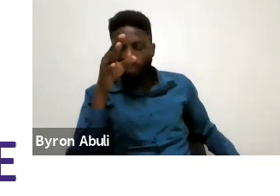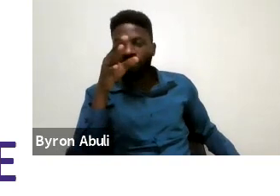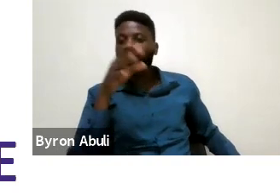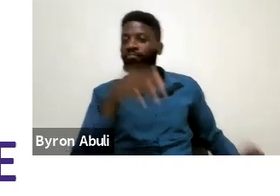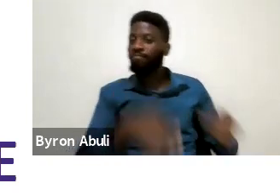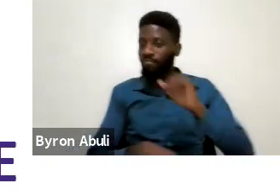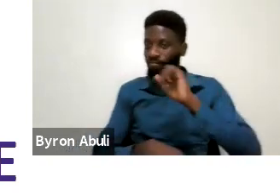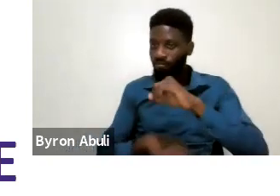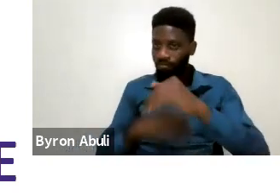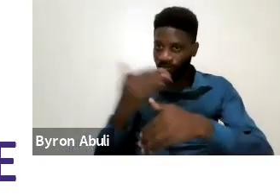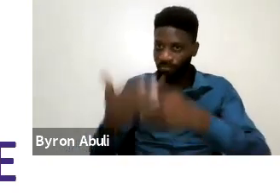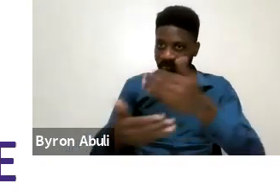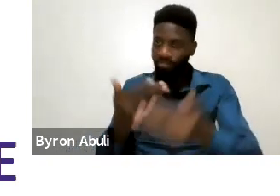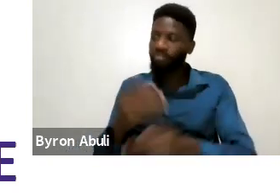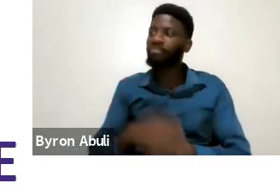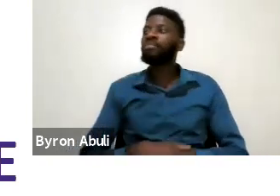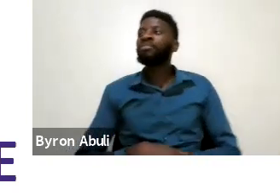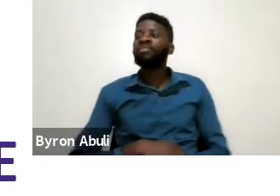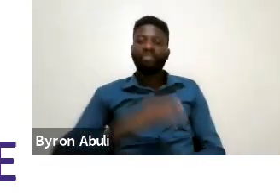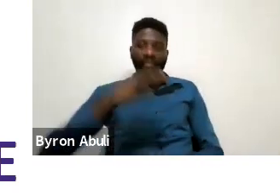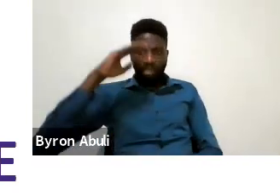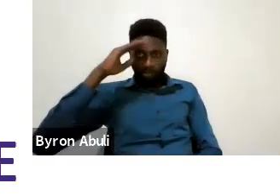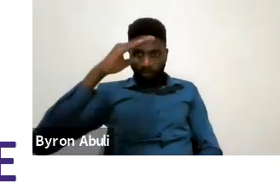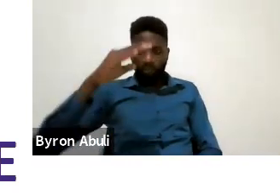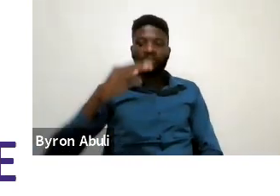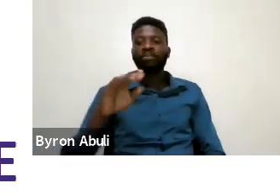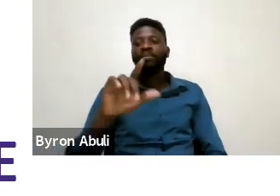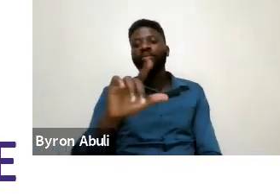Hello. Yes. Lynette.